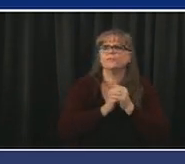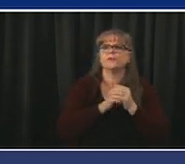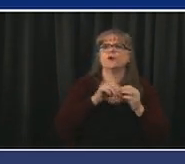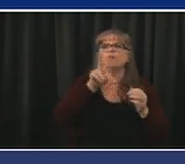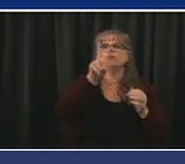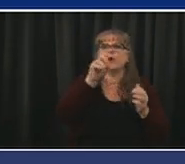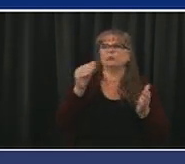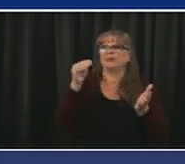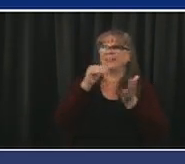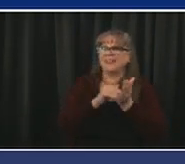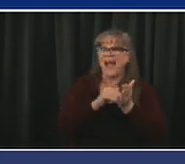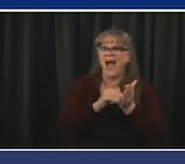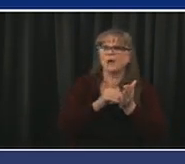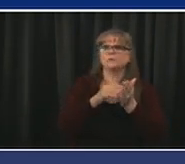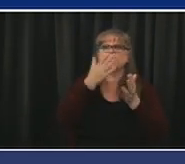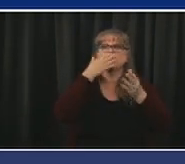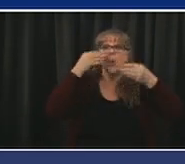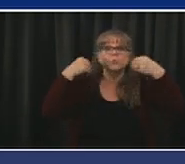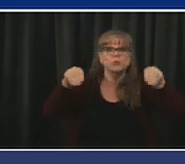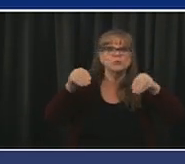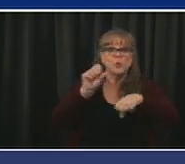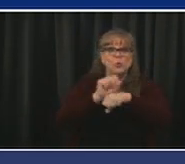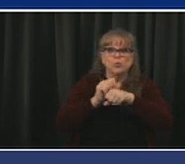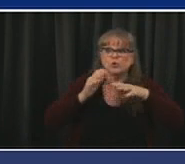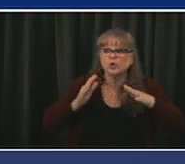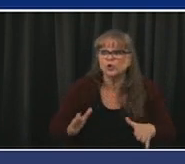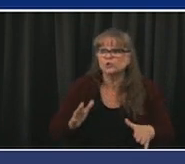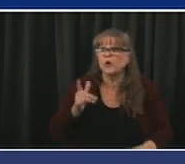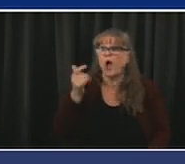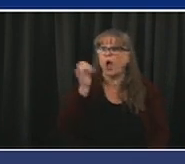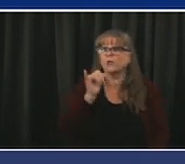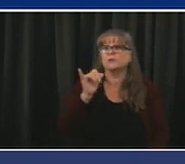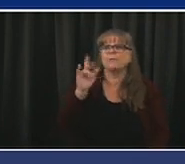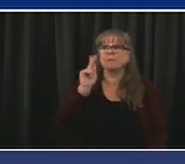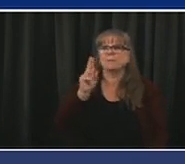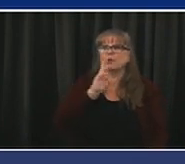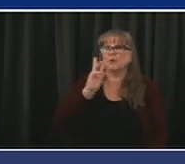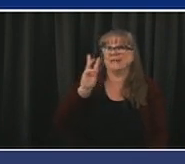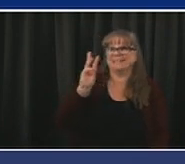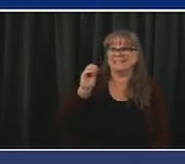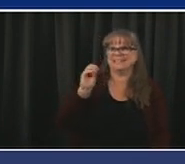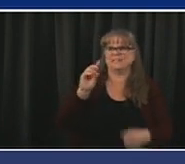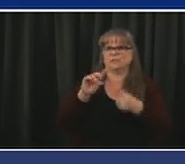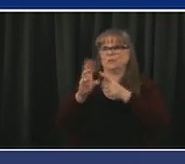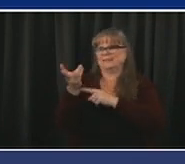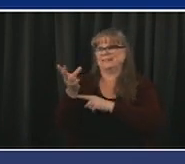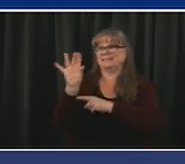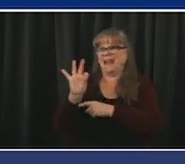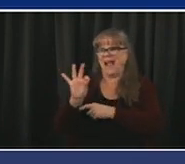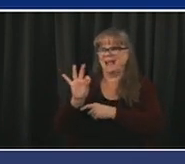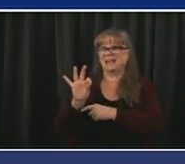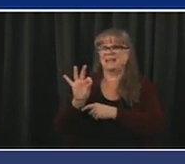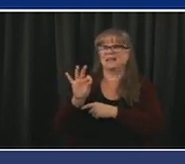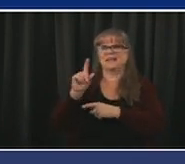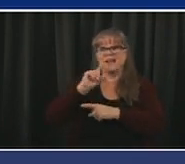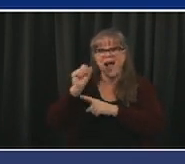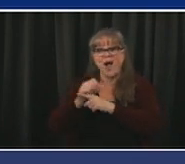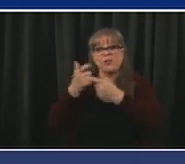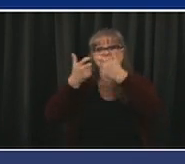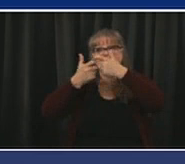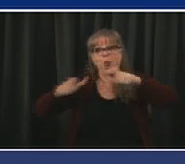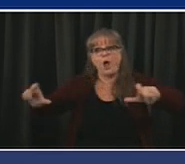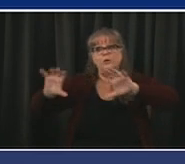approximately 400,000 people between 16 and 59 with 2 or more of those comorbidities, and